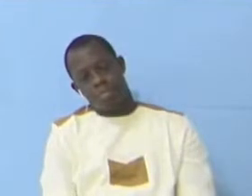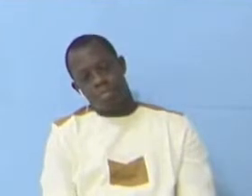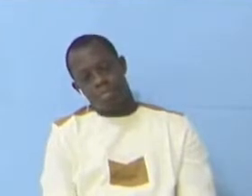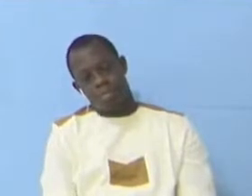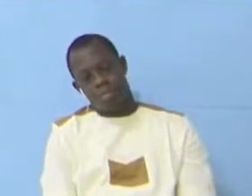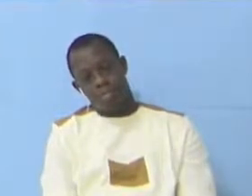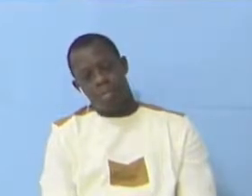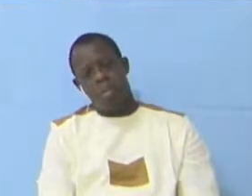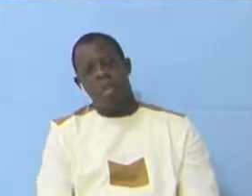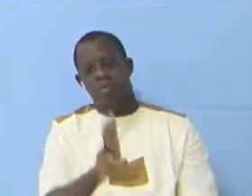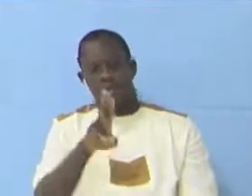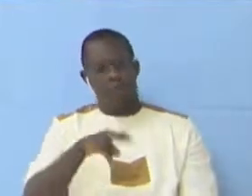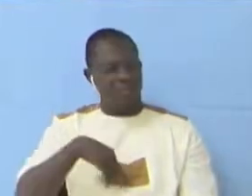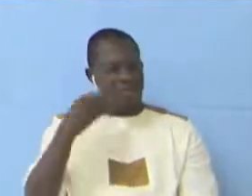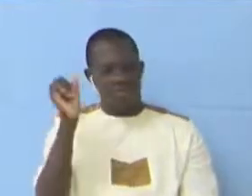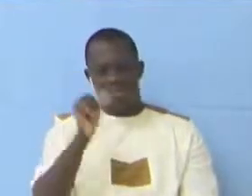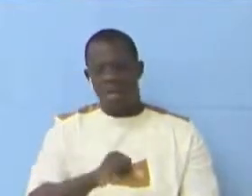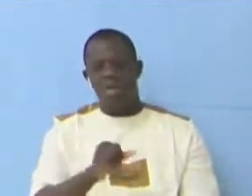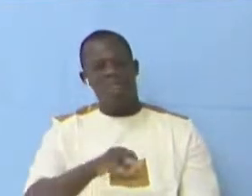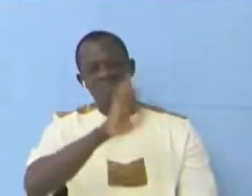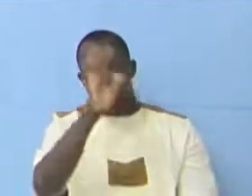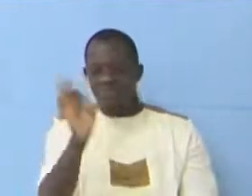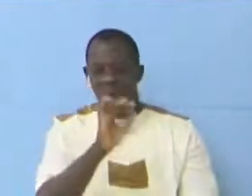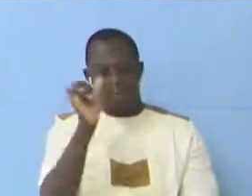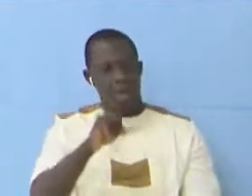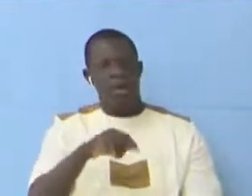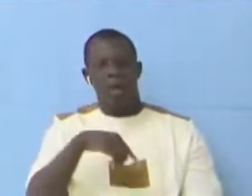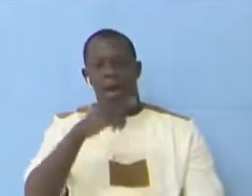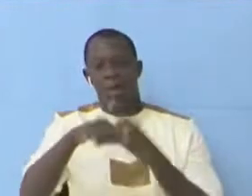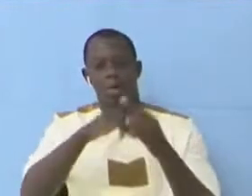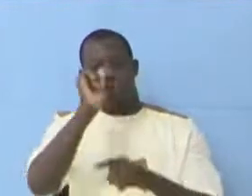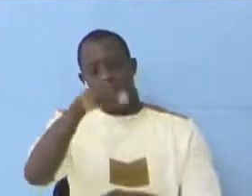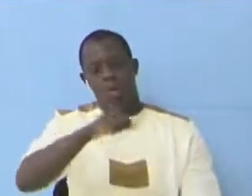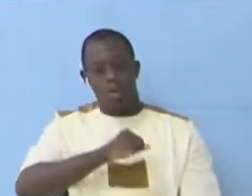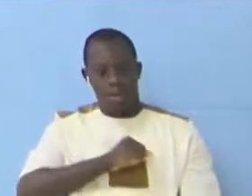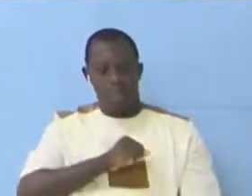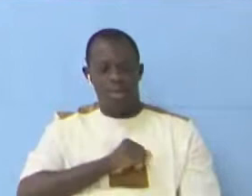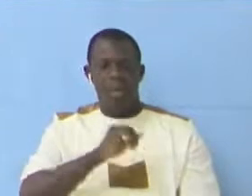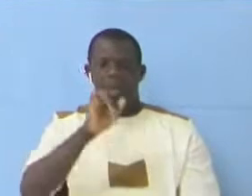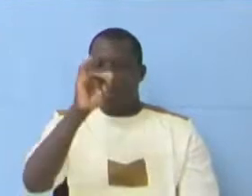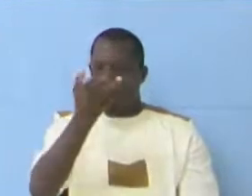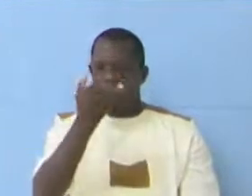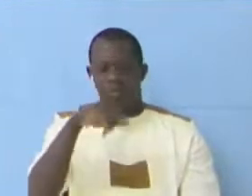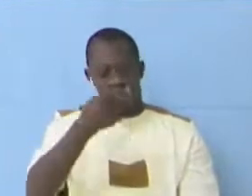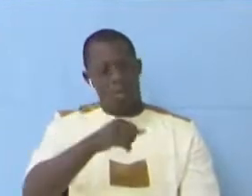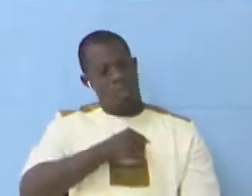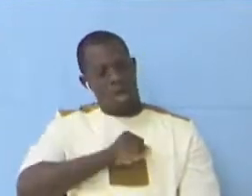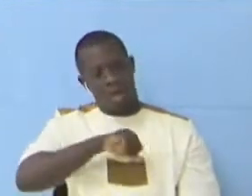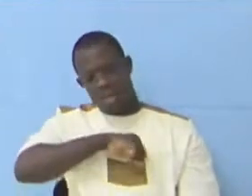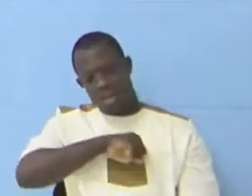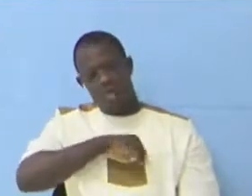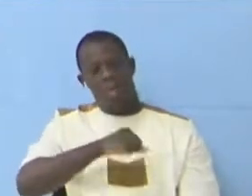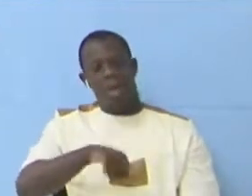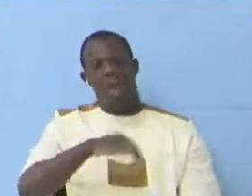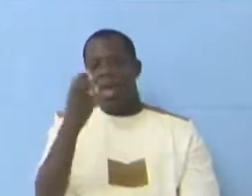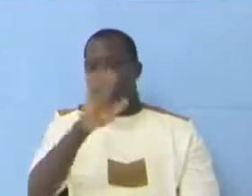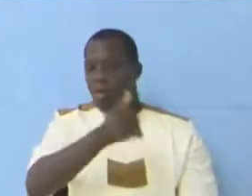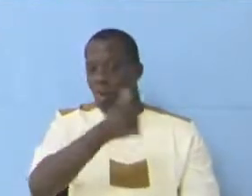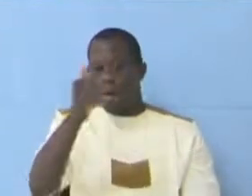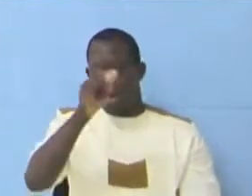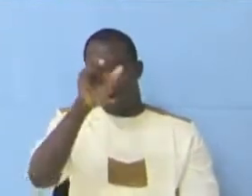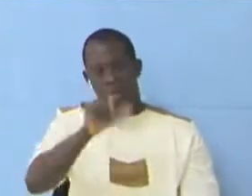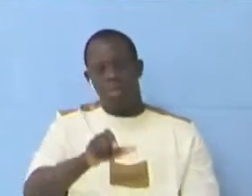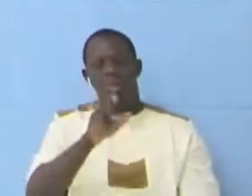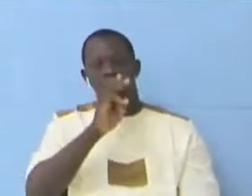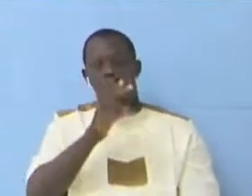You felt bad? Very bad, absolutely. For yourself? Yes, for myself and any other person who must have, in one